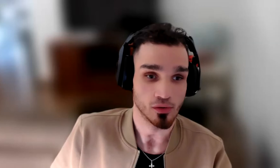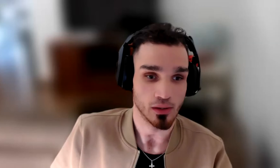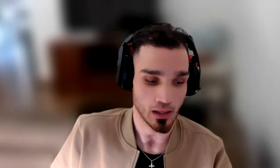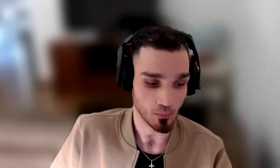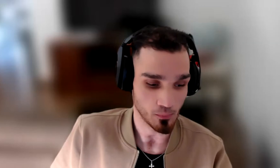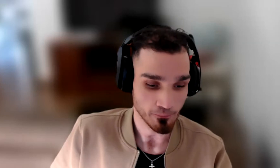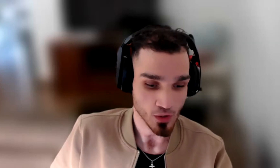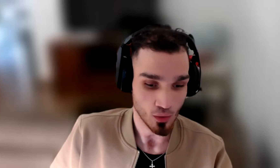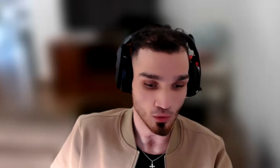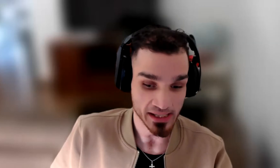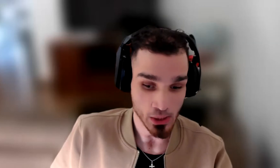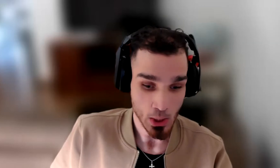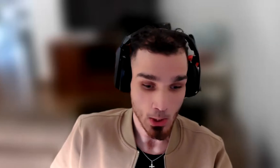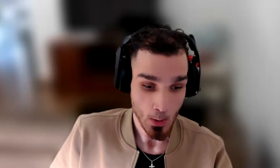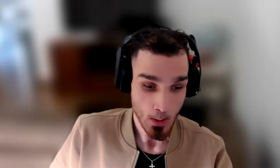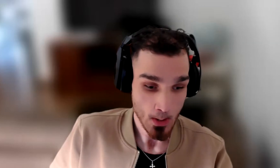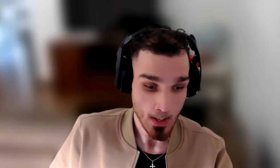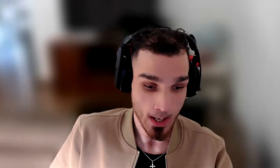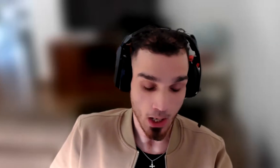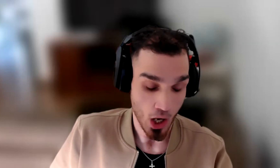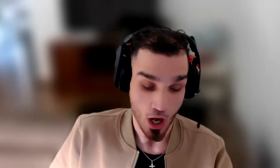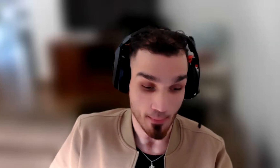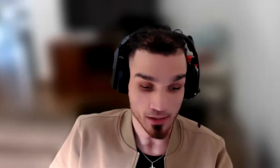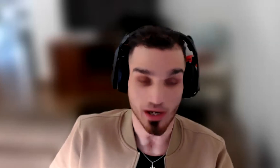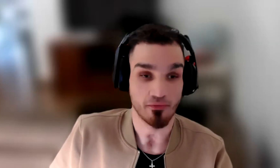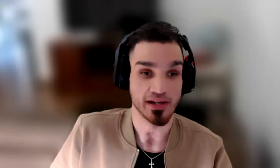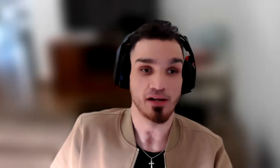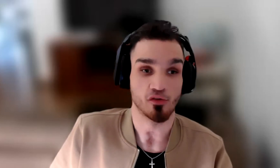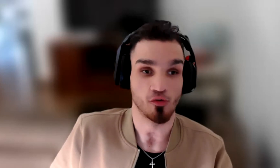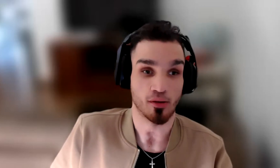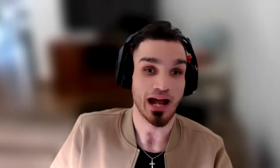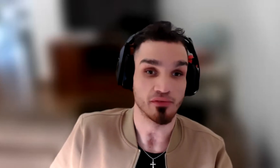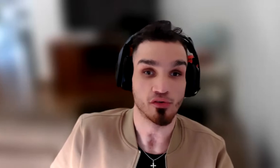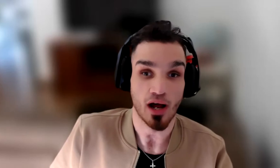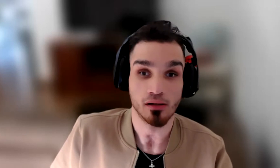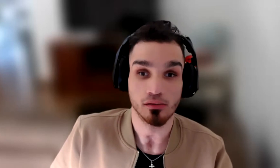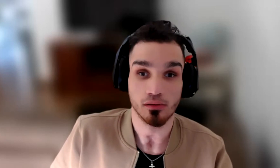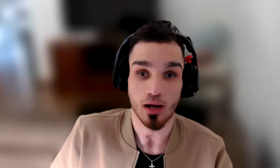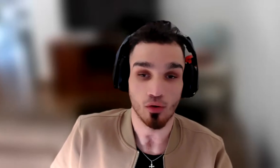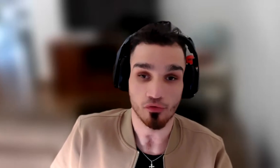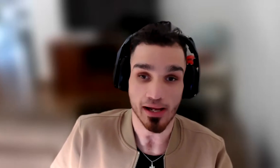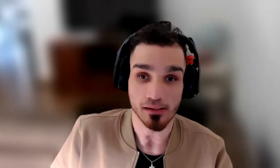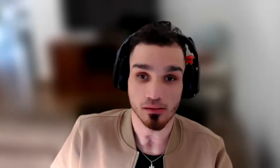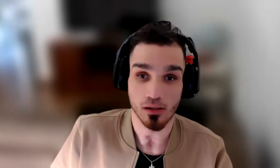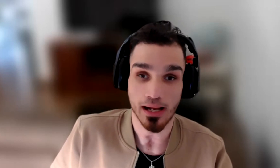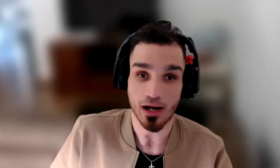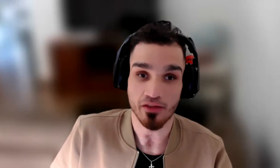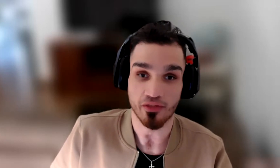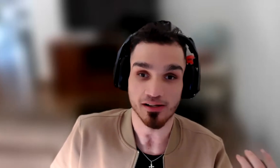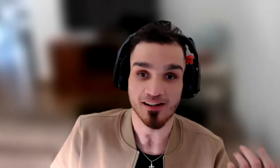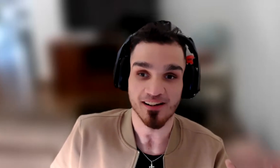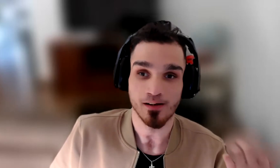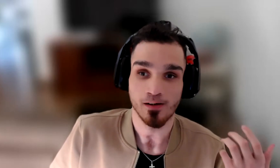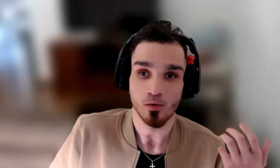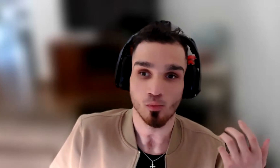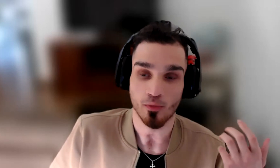us. Like, I may not have the answers, but I have insight. I'm not saying, and I